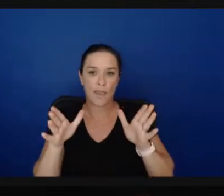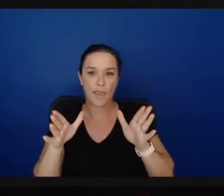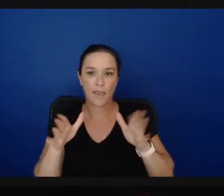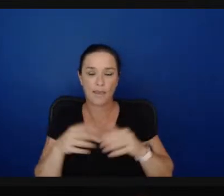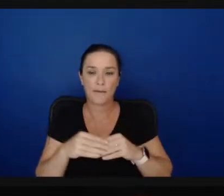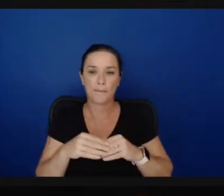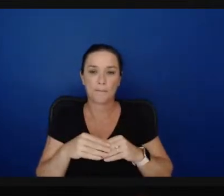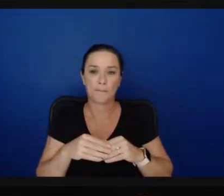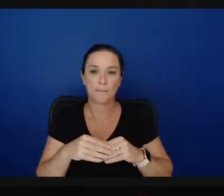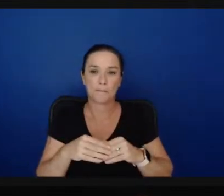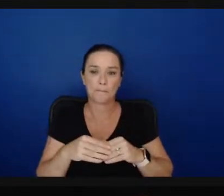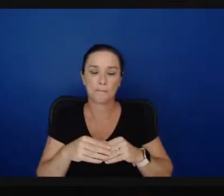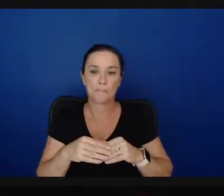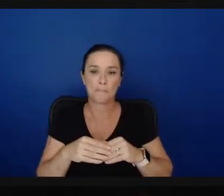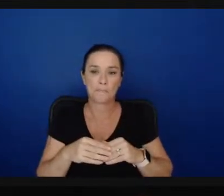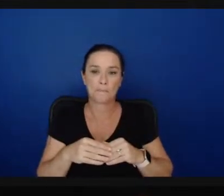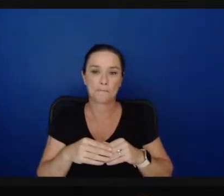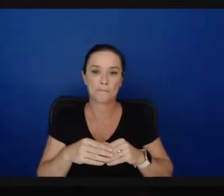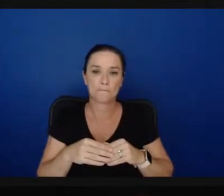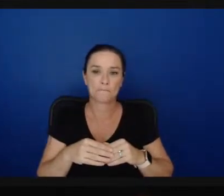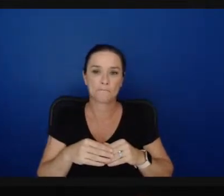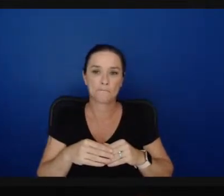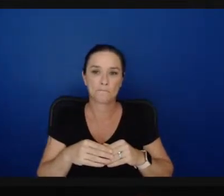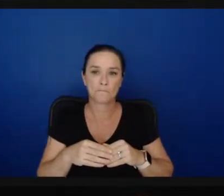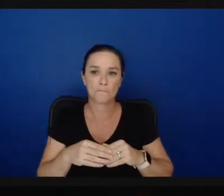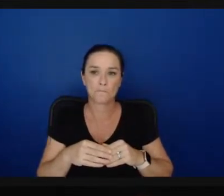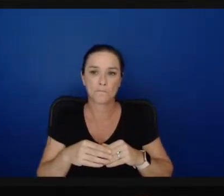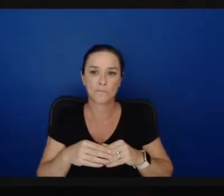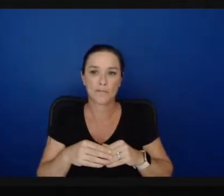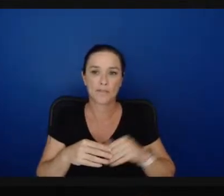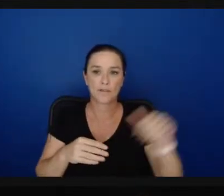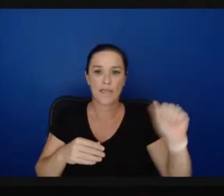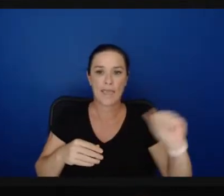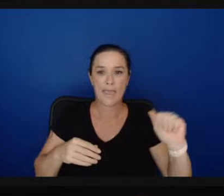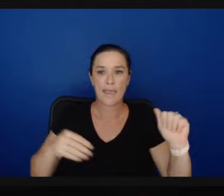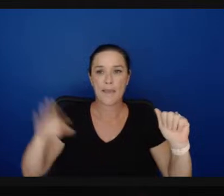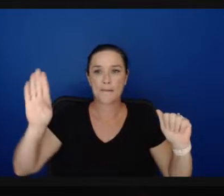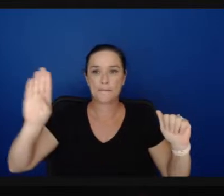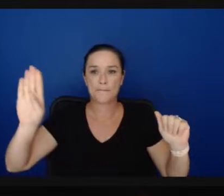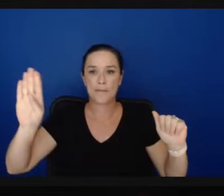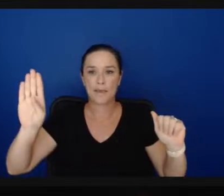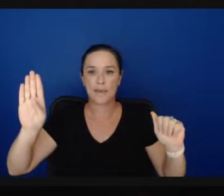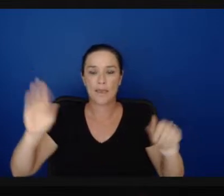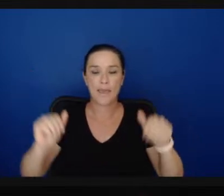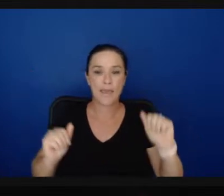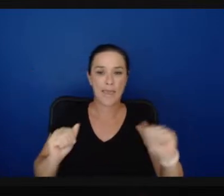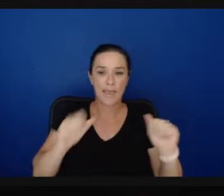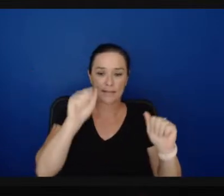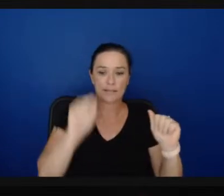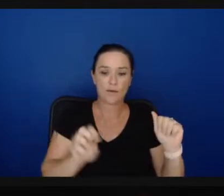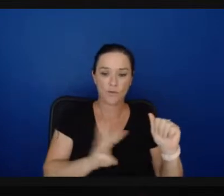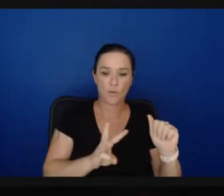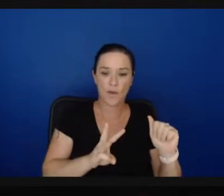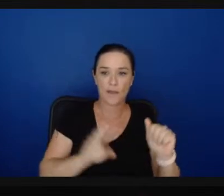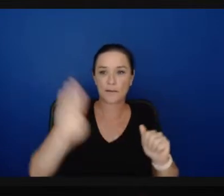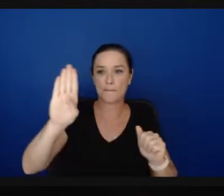up. There's A and there's B. A is southwest, B is